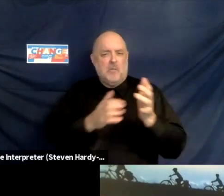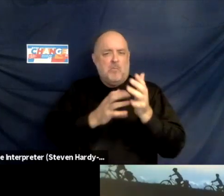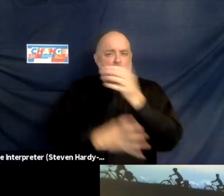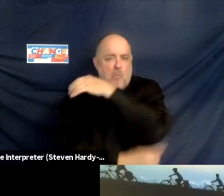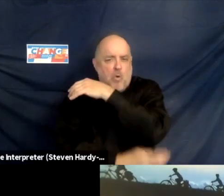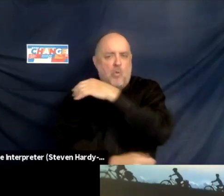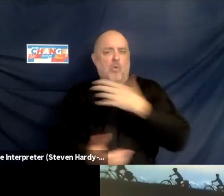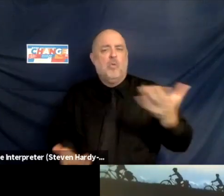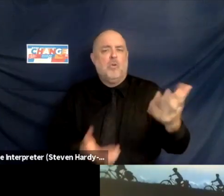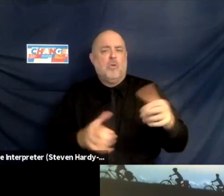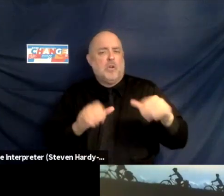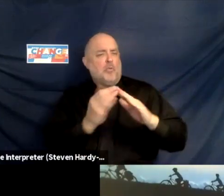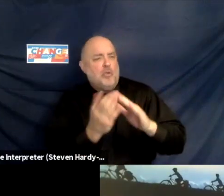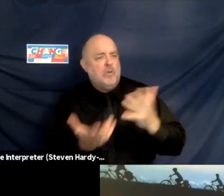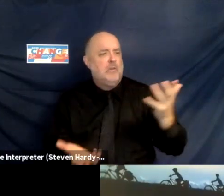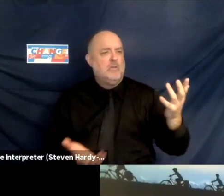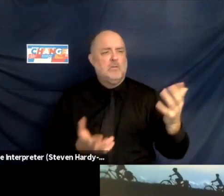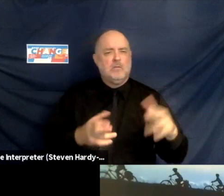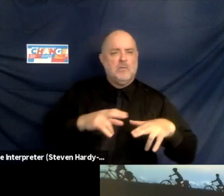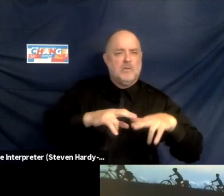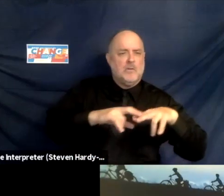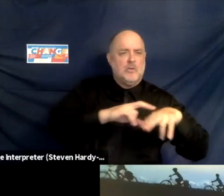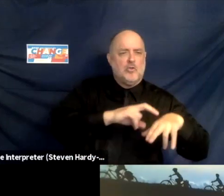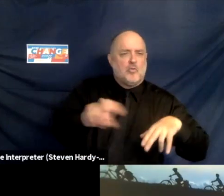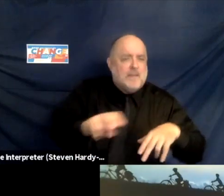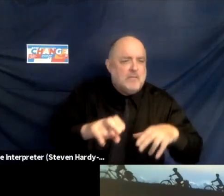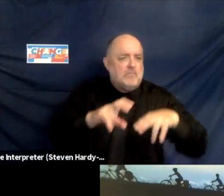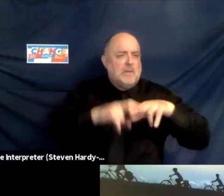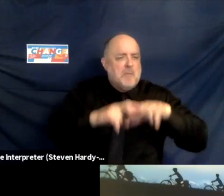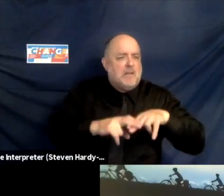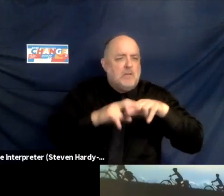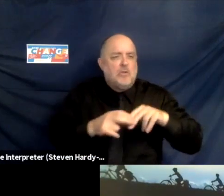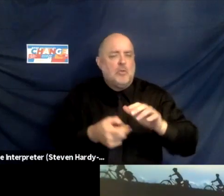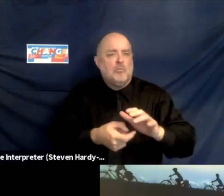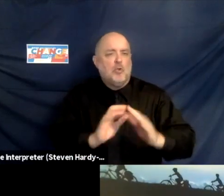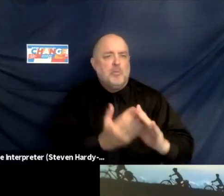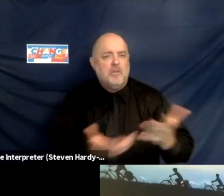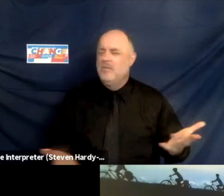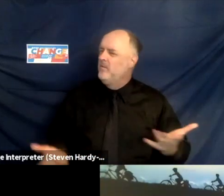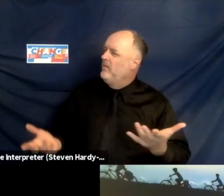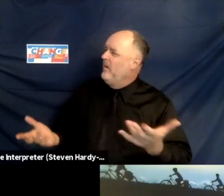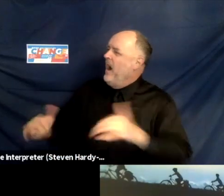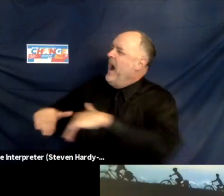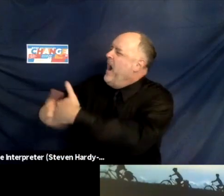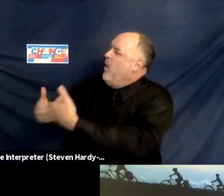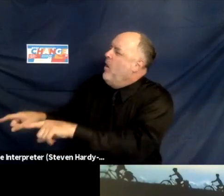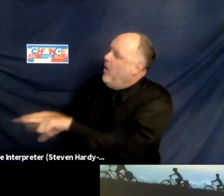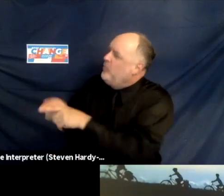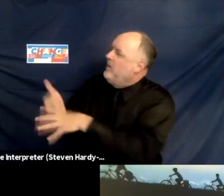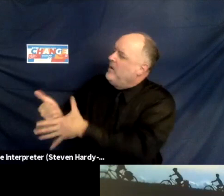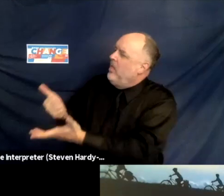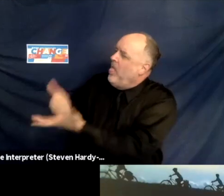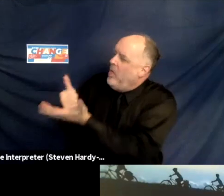How else should the transportation bill address a history of inequitable investments in transportation infrastructure? Well, you have these